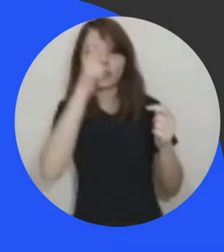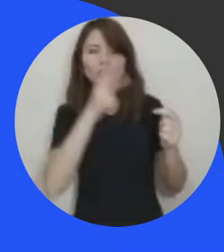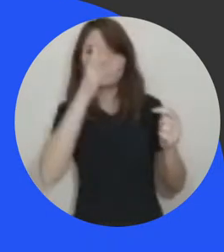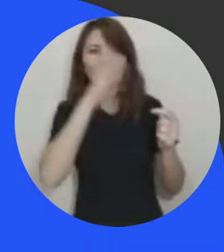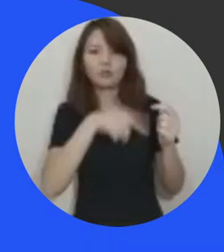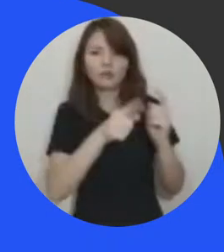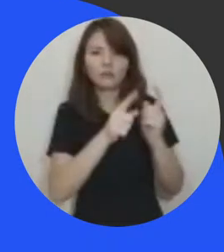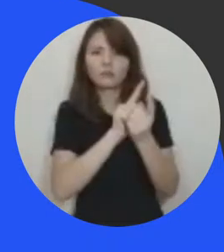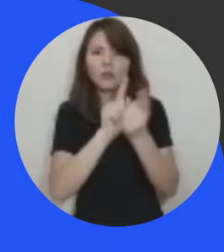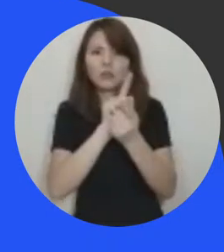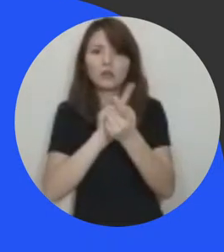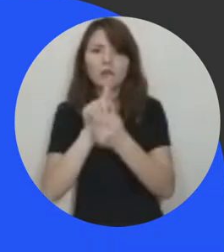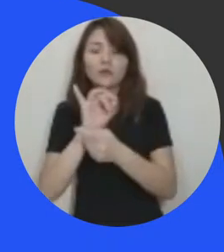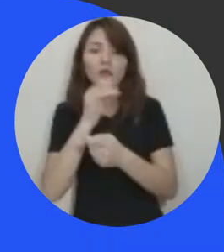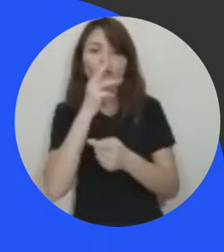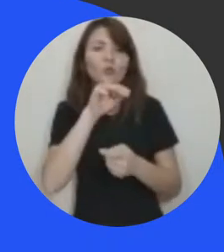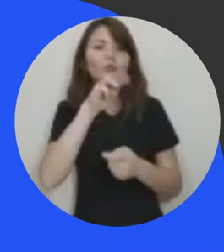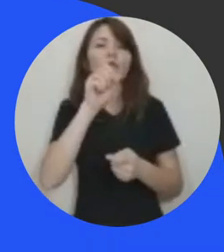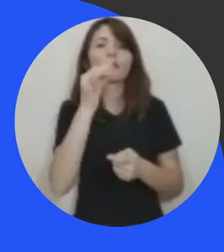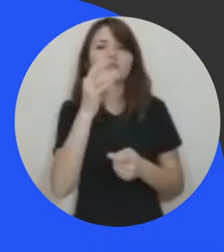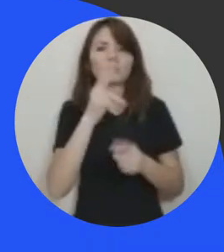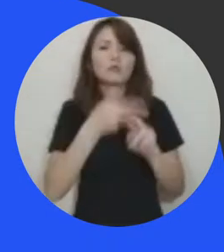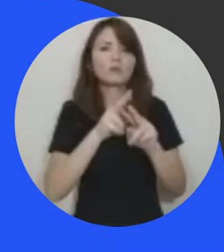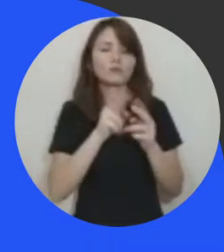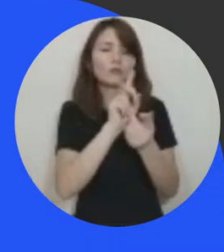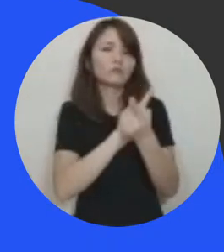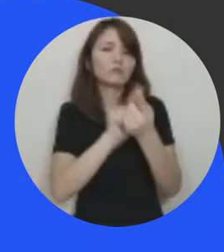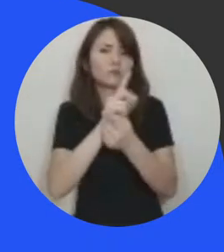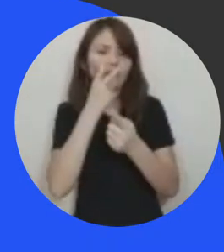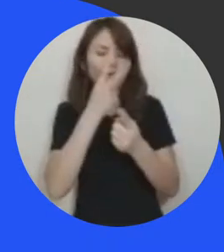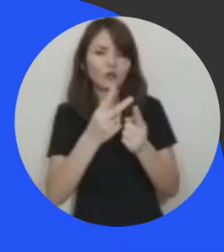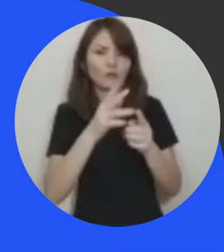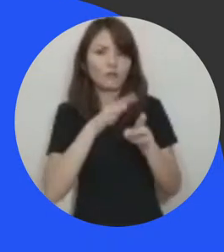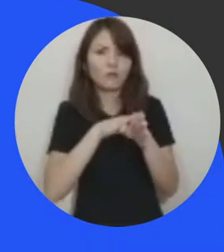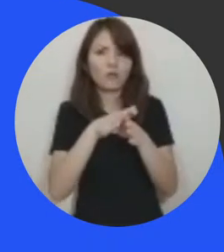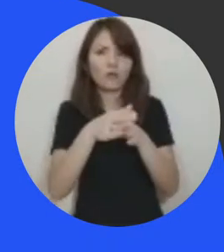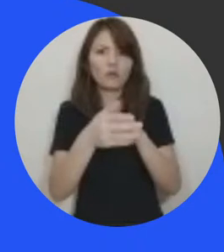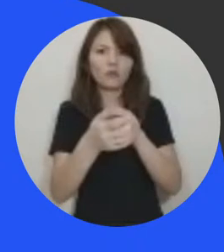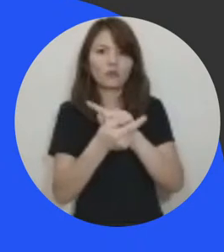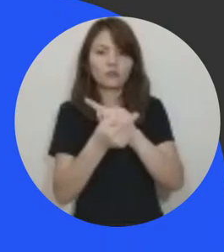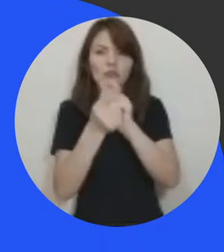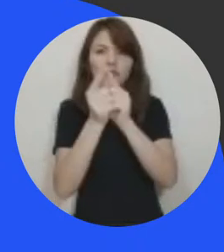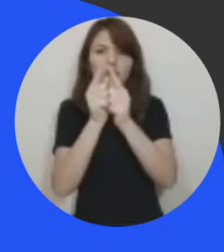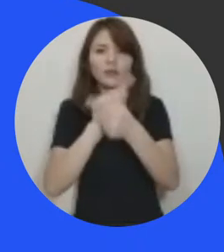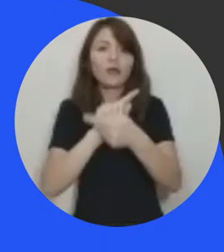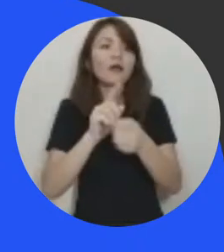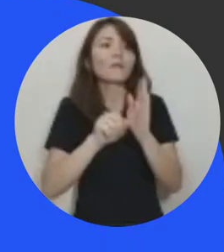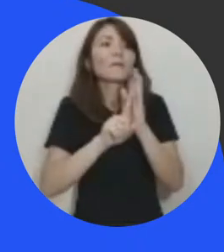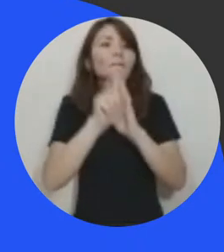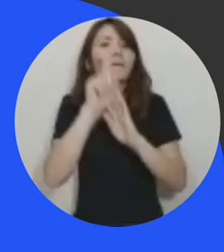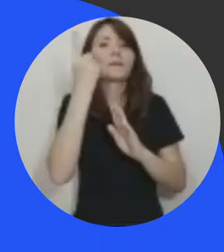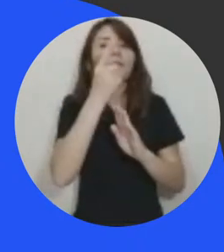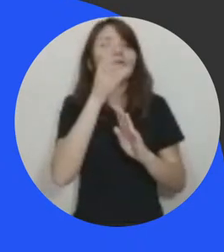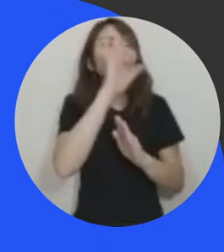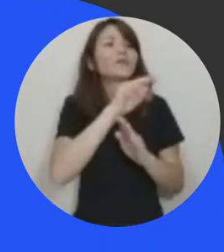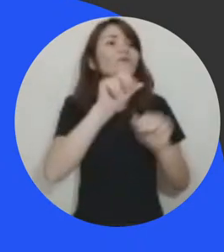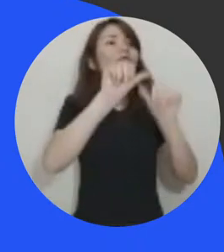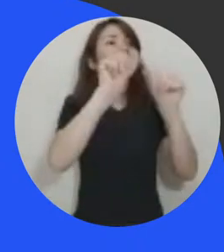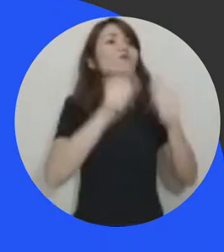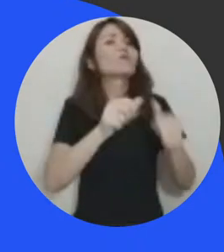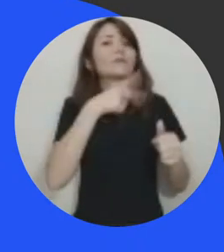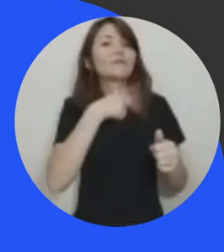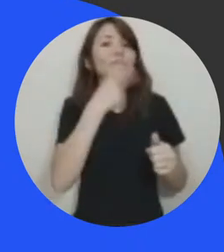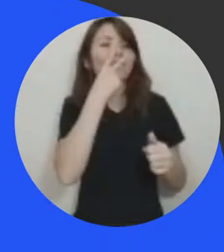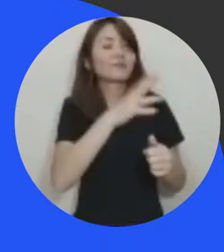or almost completely replaced the original variant, the original amino acid at that position. And this is a